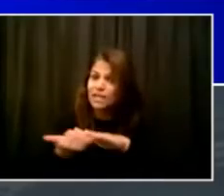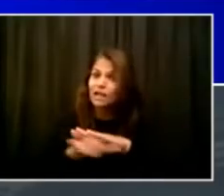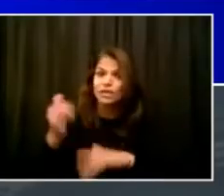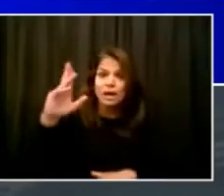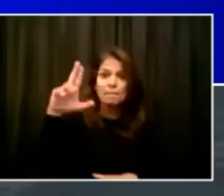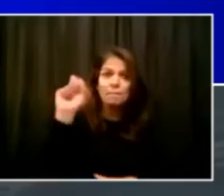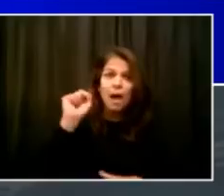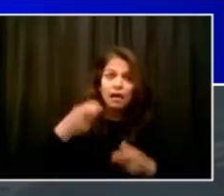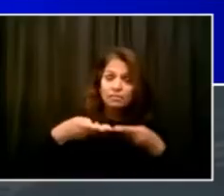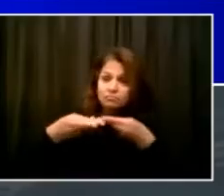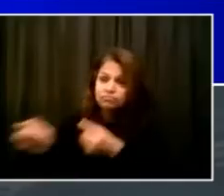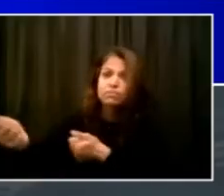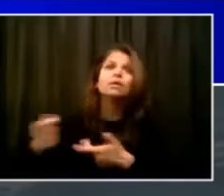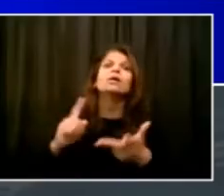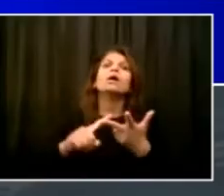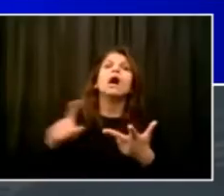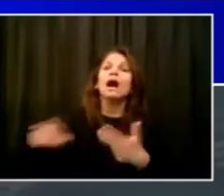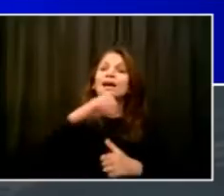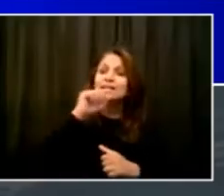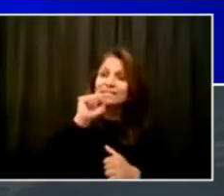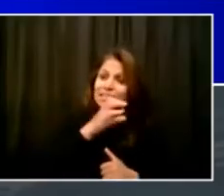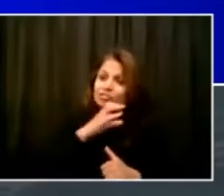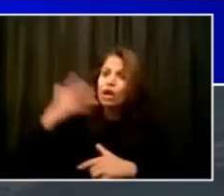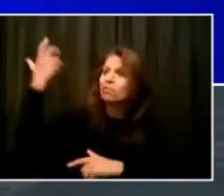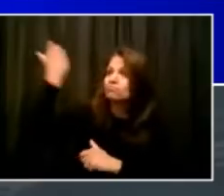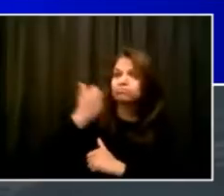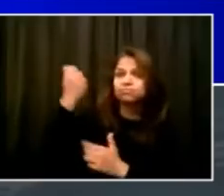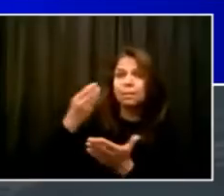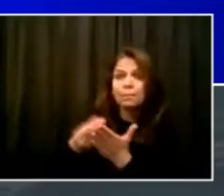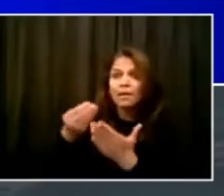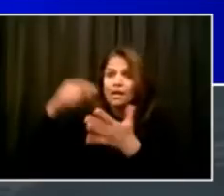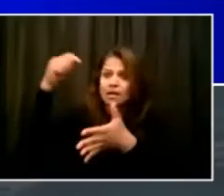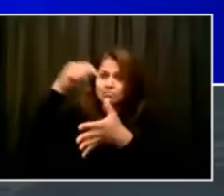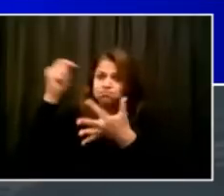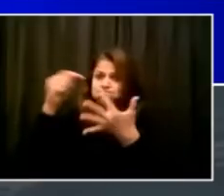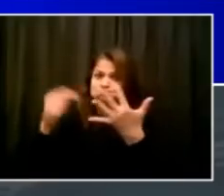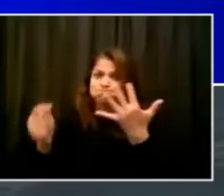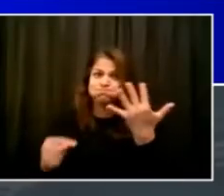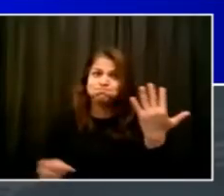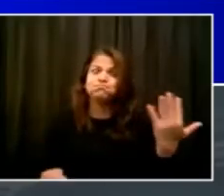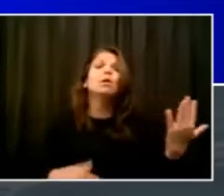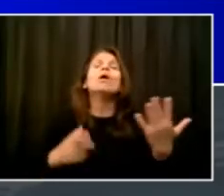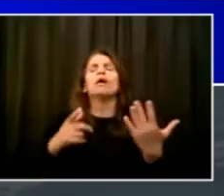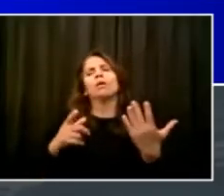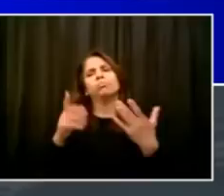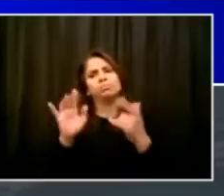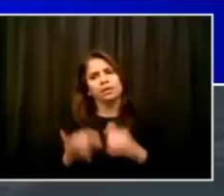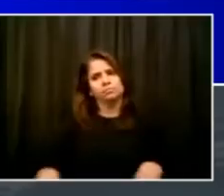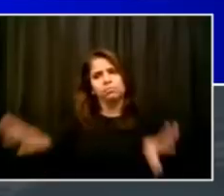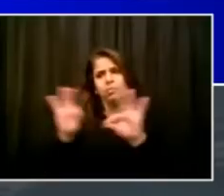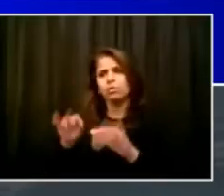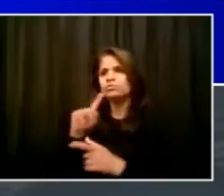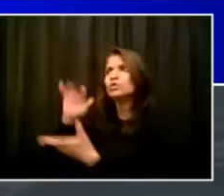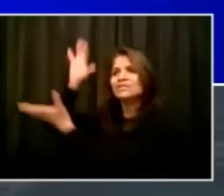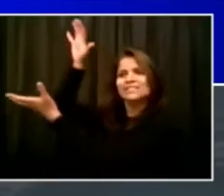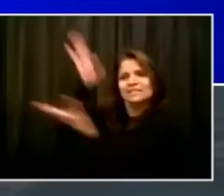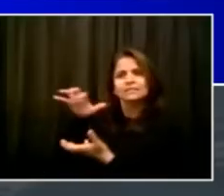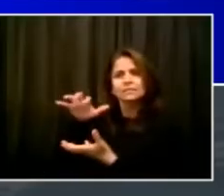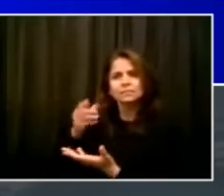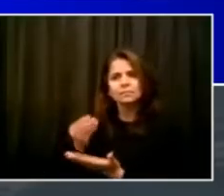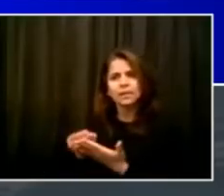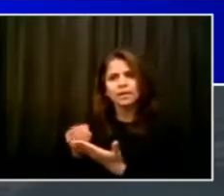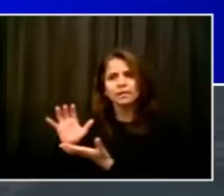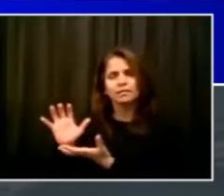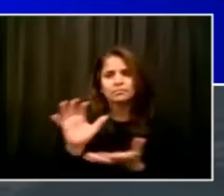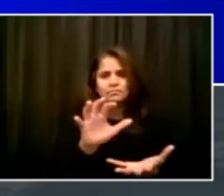city. So let's talk about where we stand on the census right now. Today in New York City, 49% of New York City